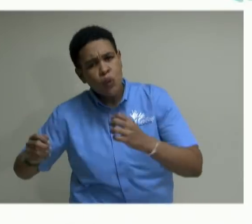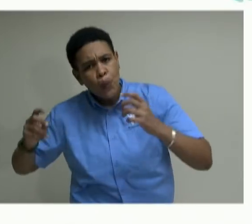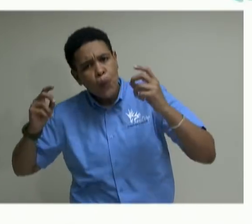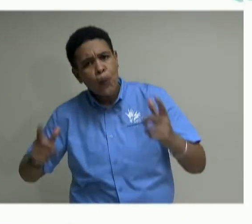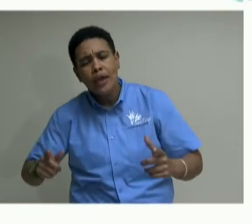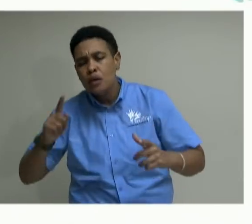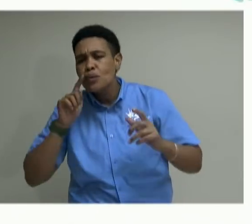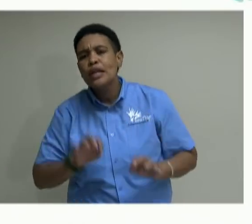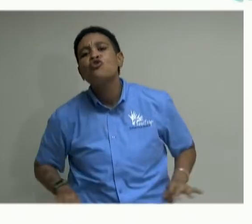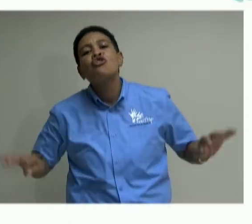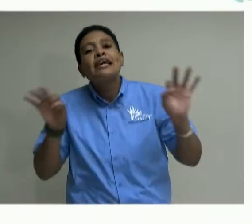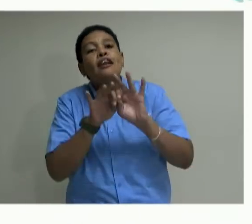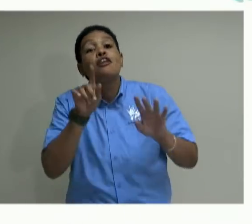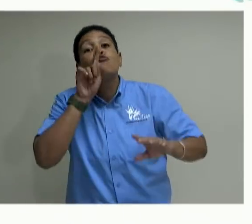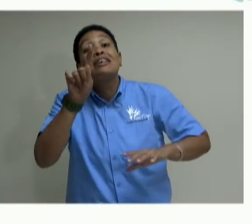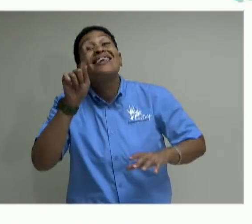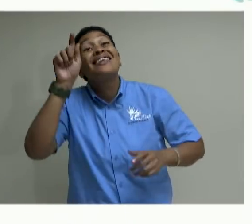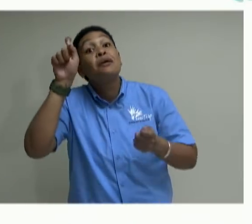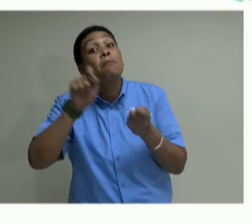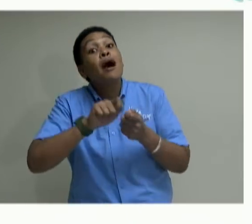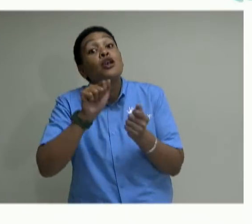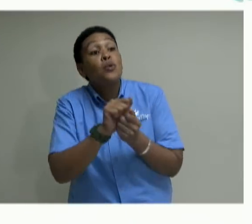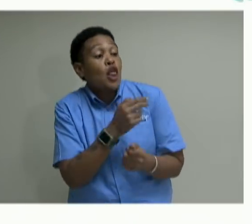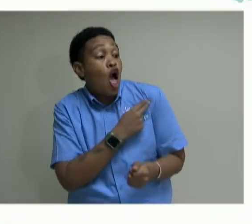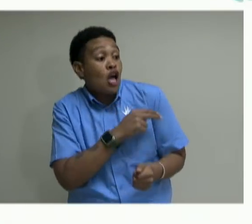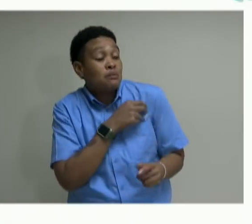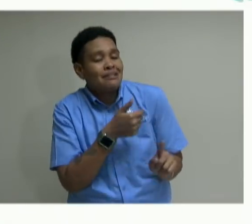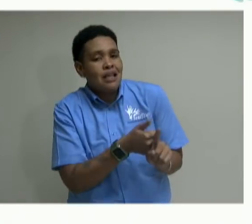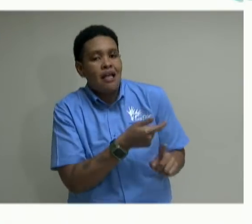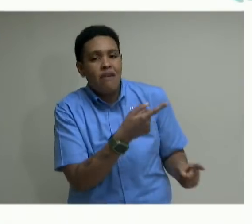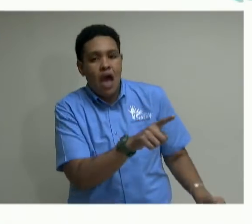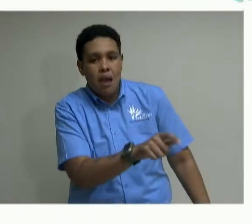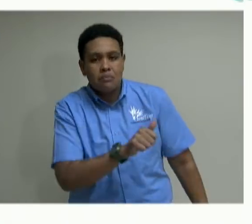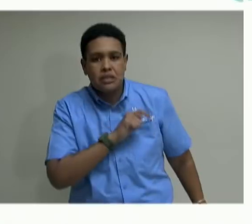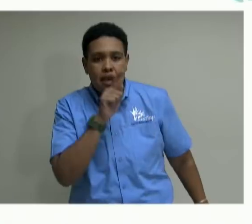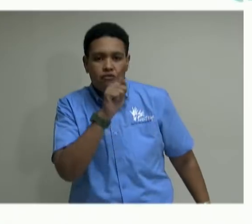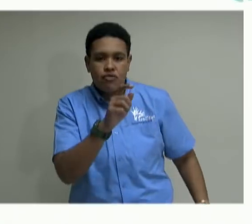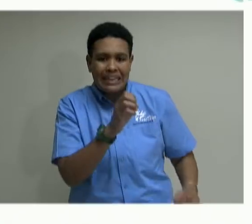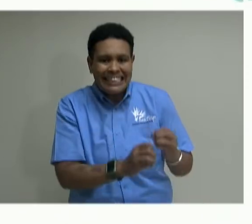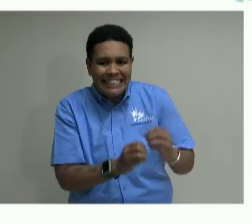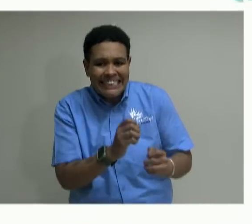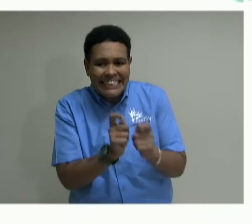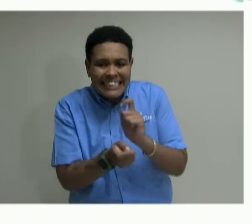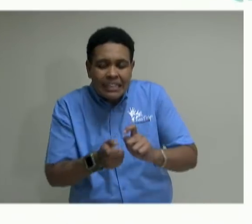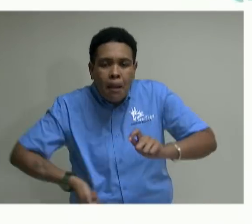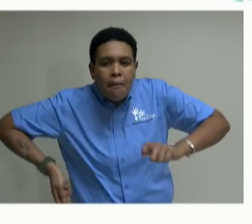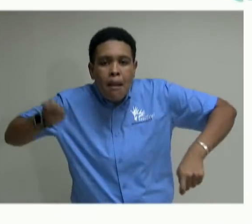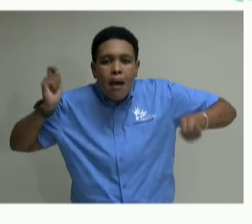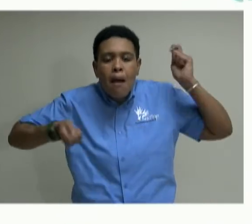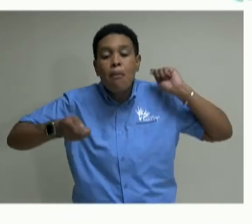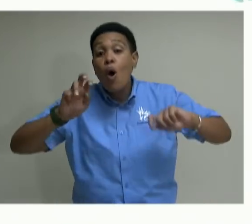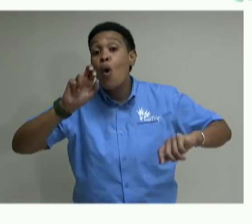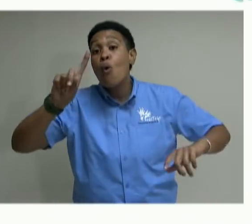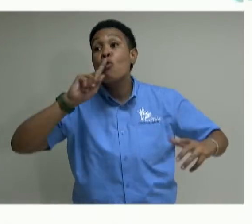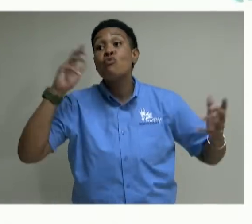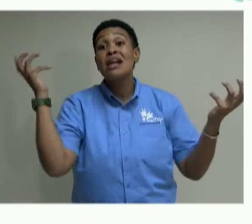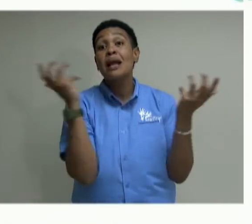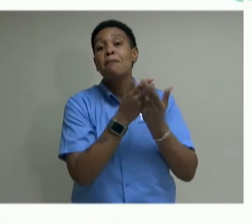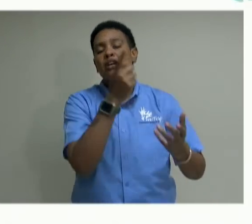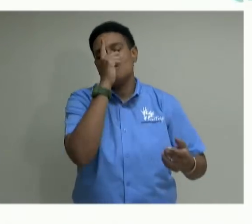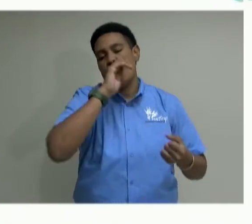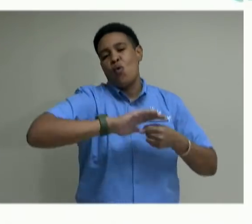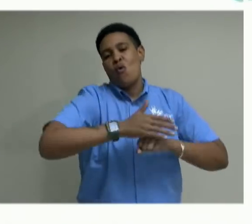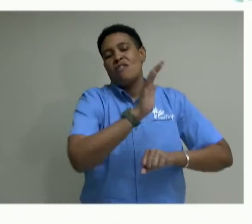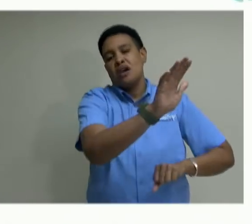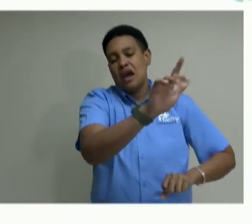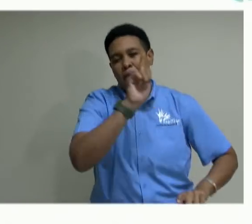very critical, particularly with the hospital itself having a refurbished ward that was now going to be the COVID ward, which gave